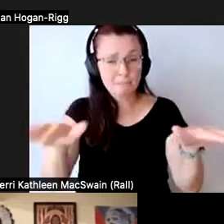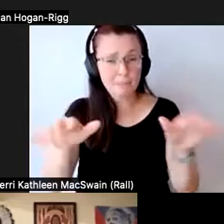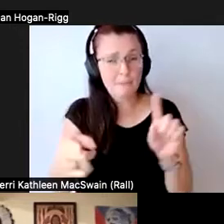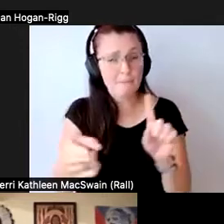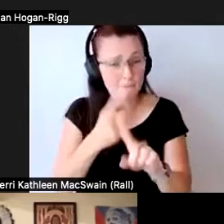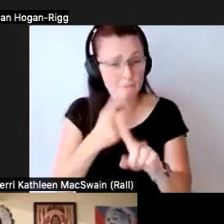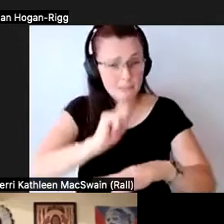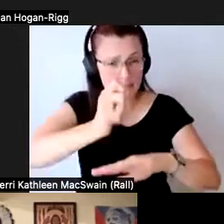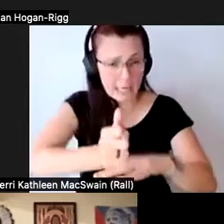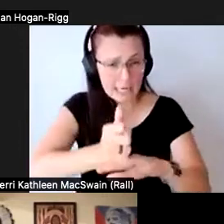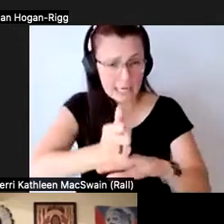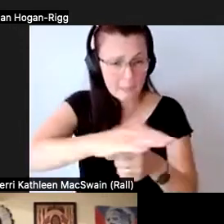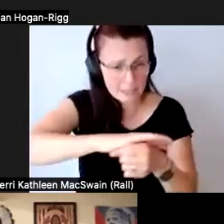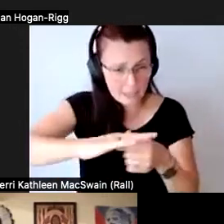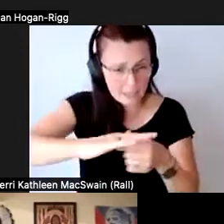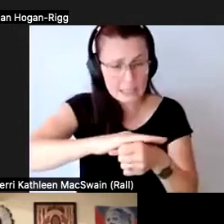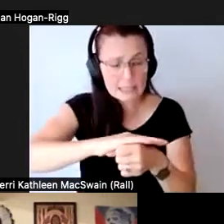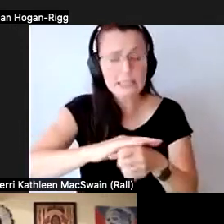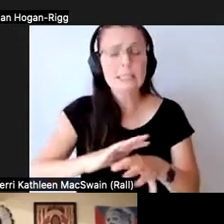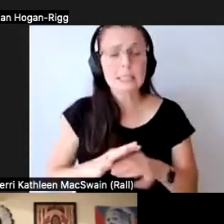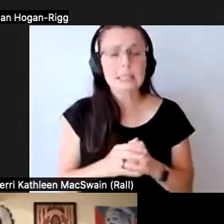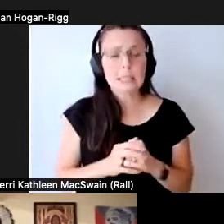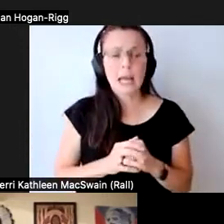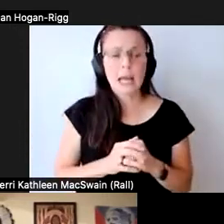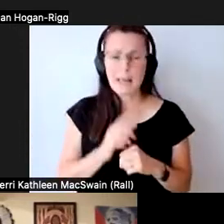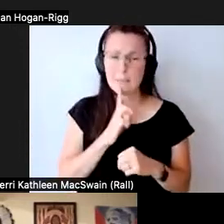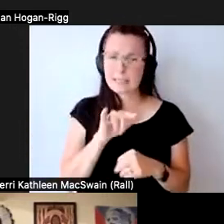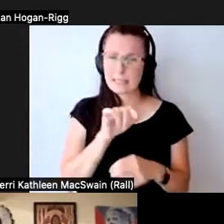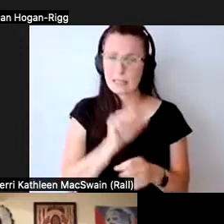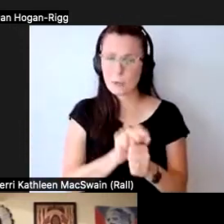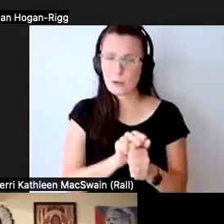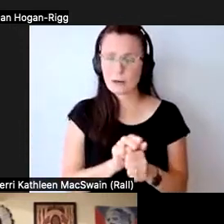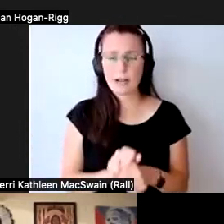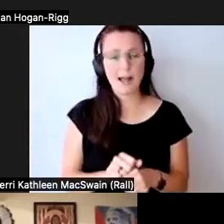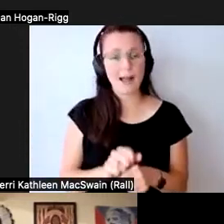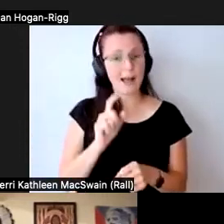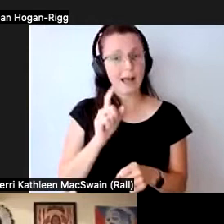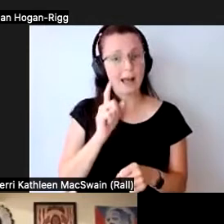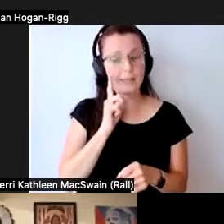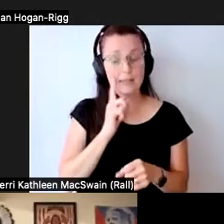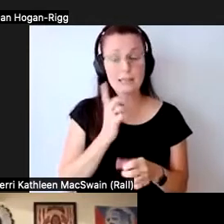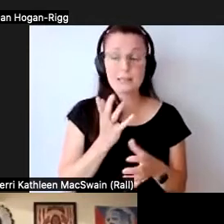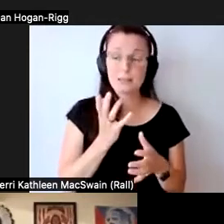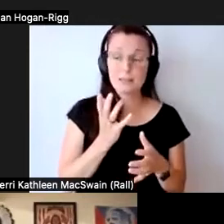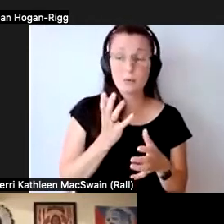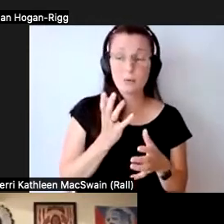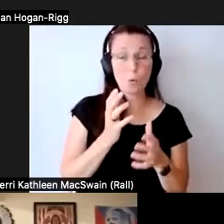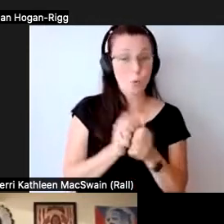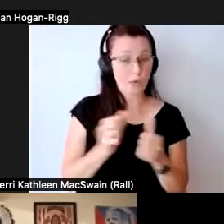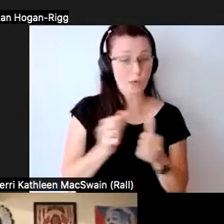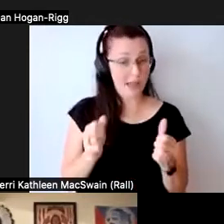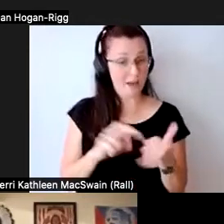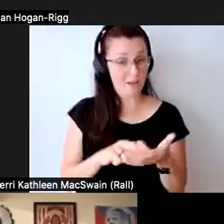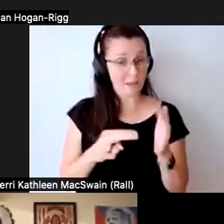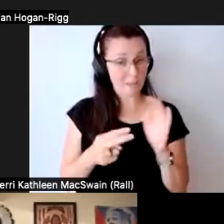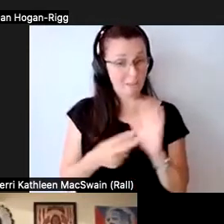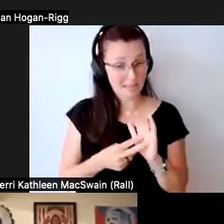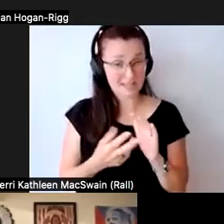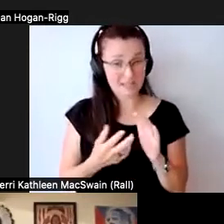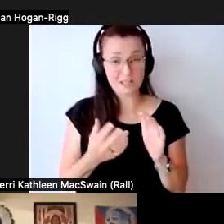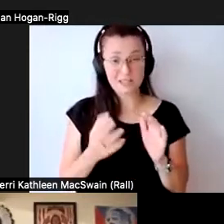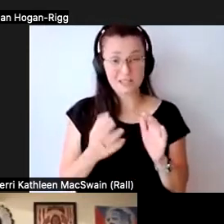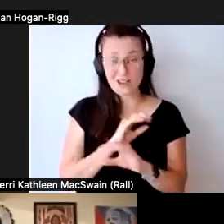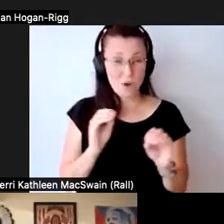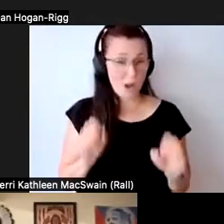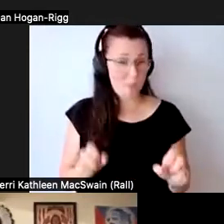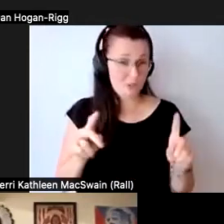many opportunities to save lives, but also many opportunities to establish new relationships with people